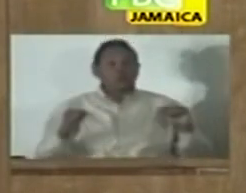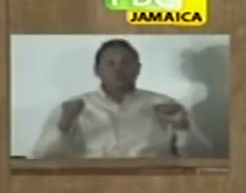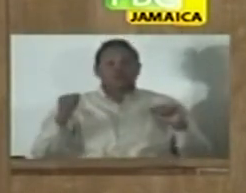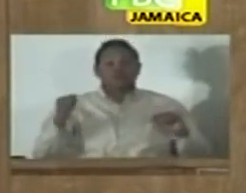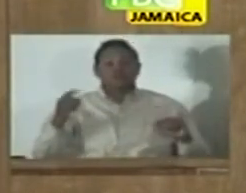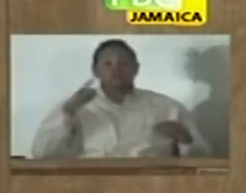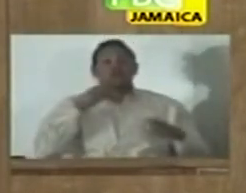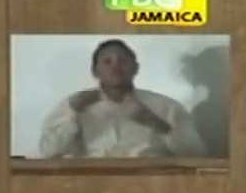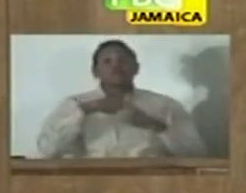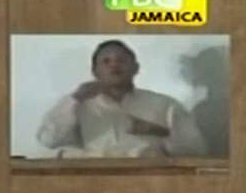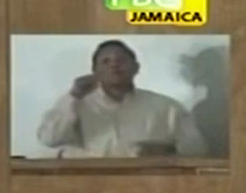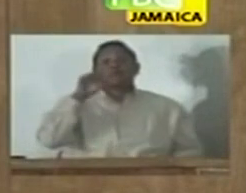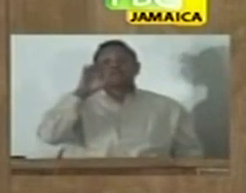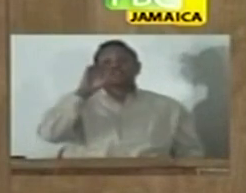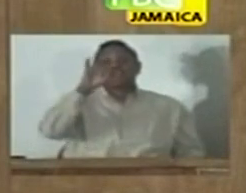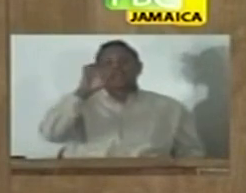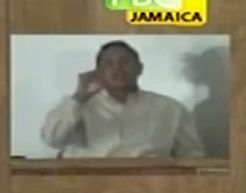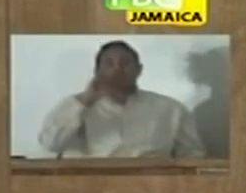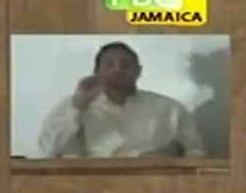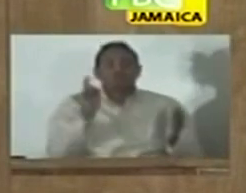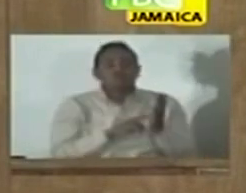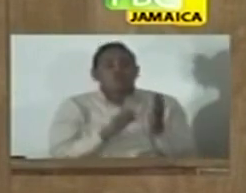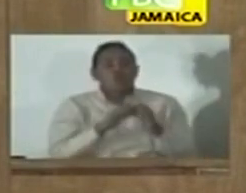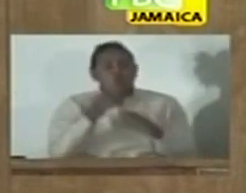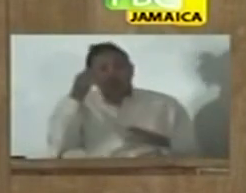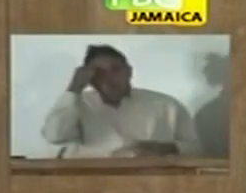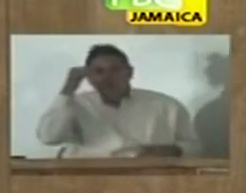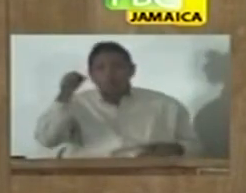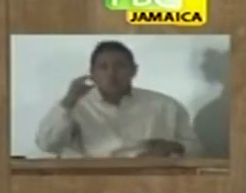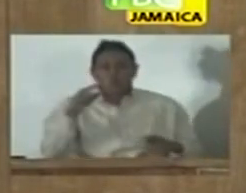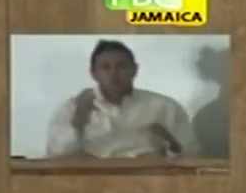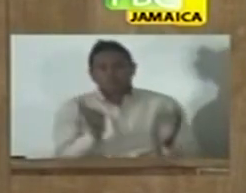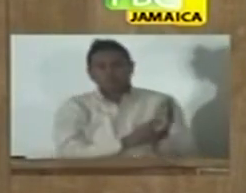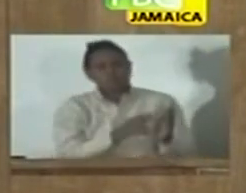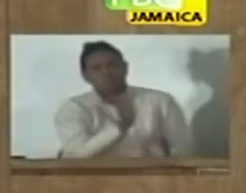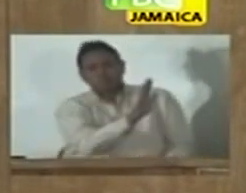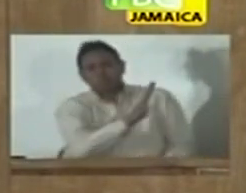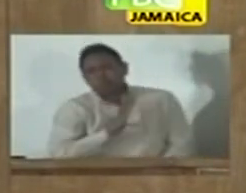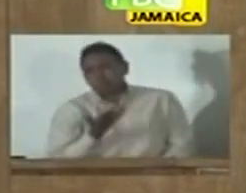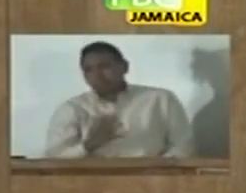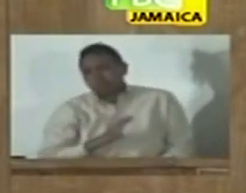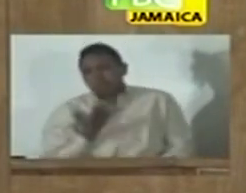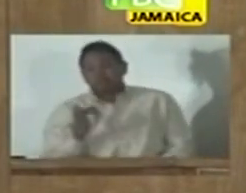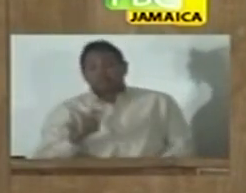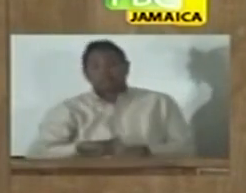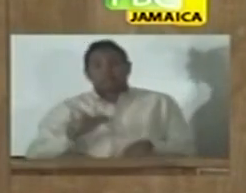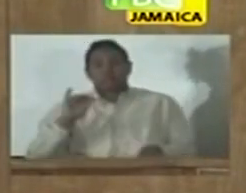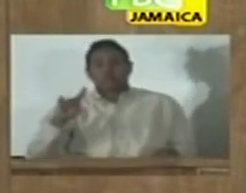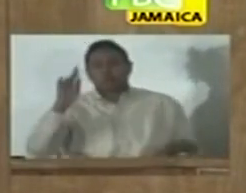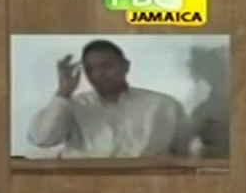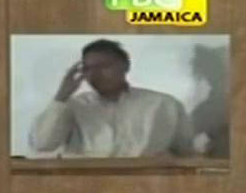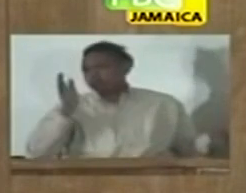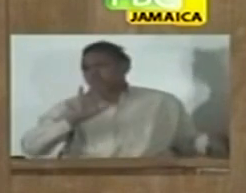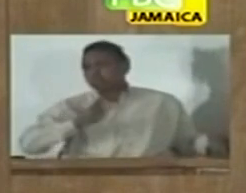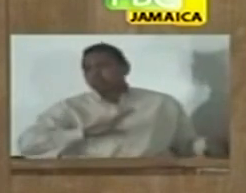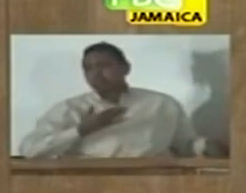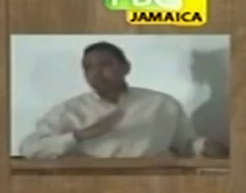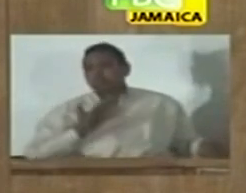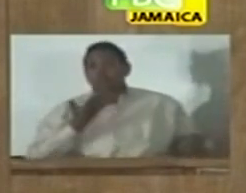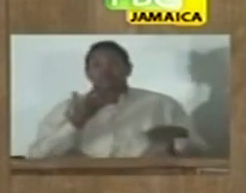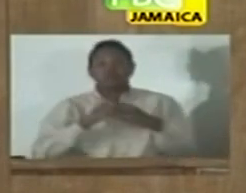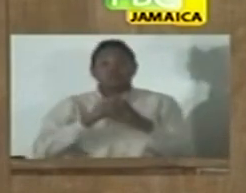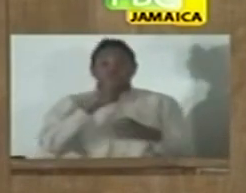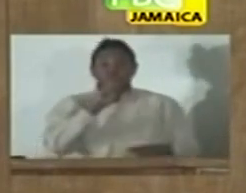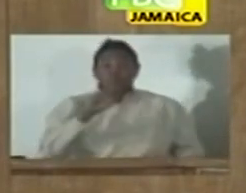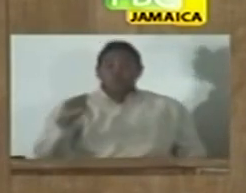about the Petrocarib, recognizing how it was opposed and fought against by the opposition then in the 70s, in the